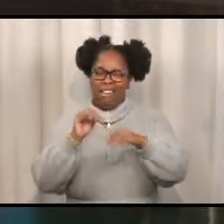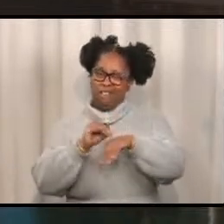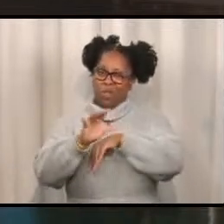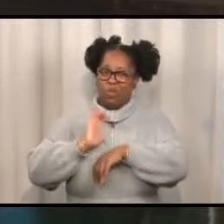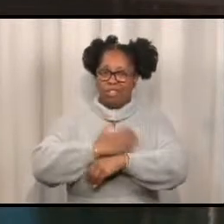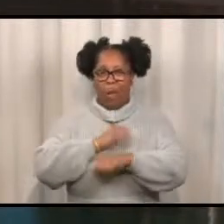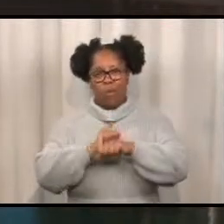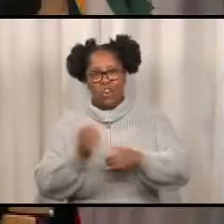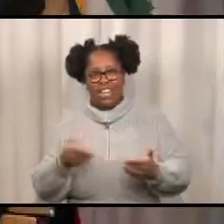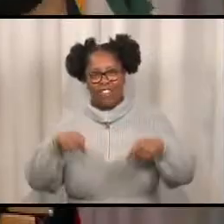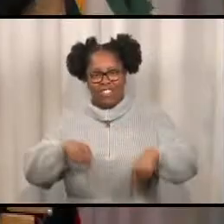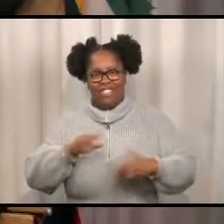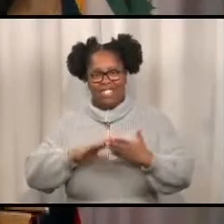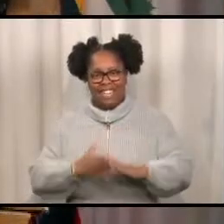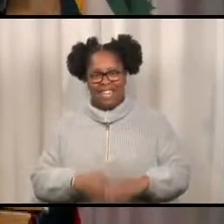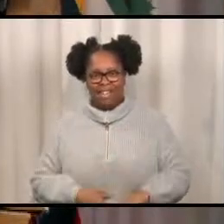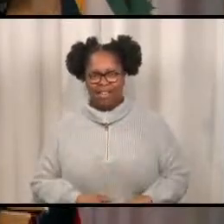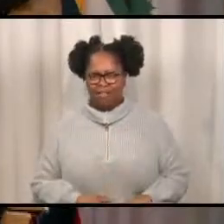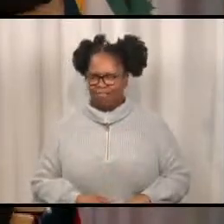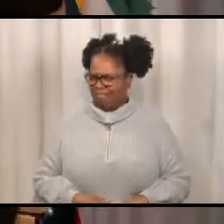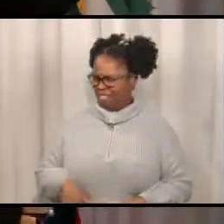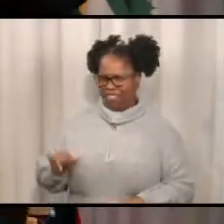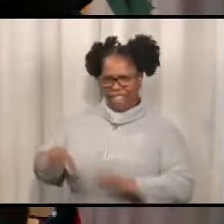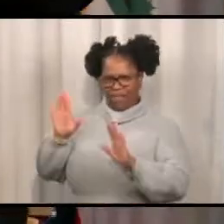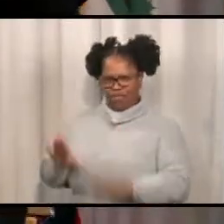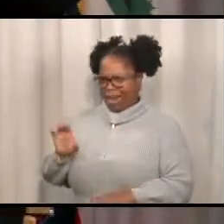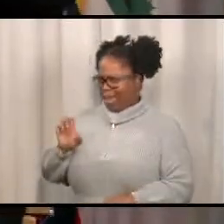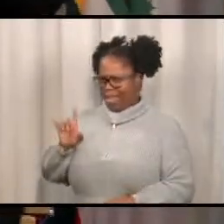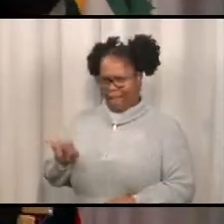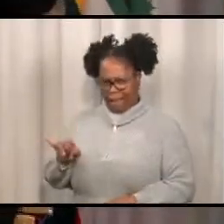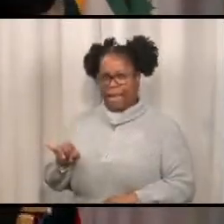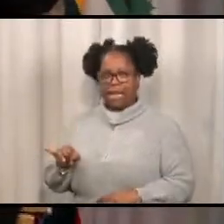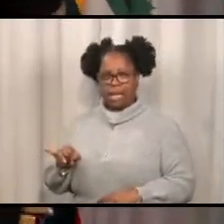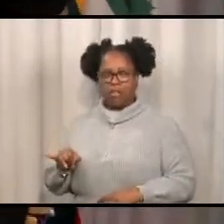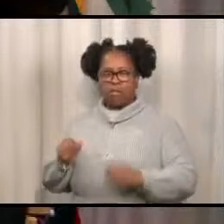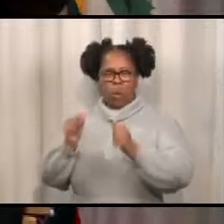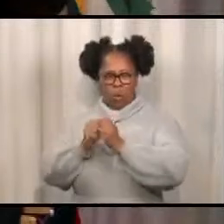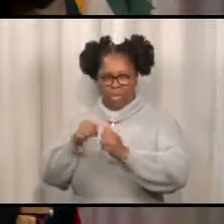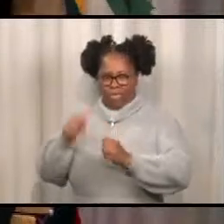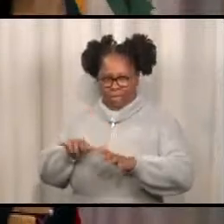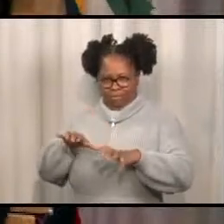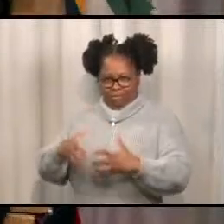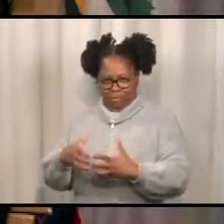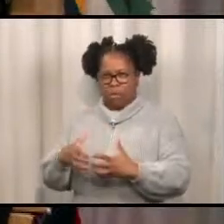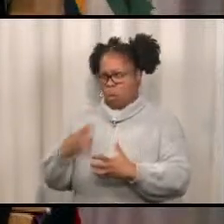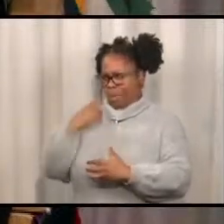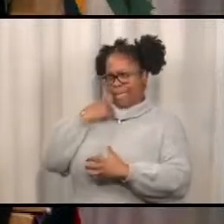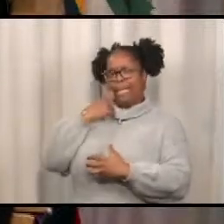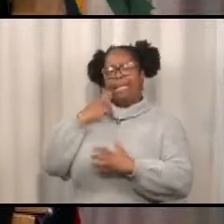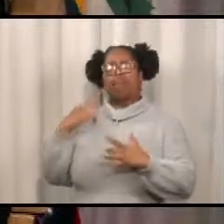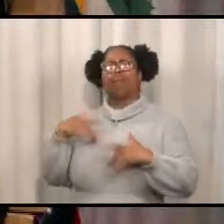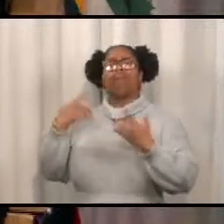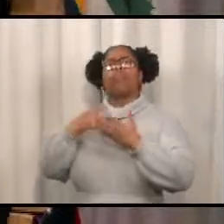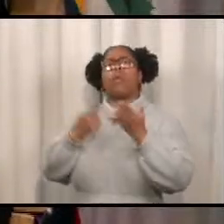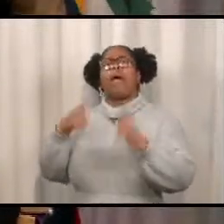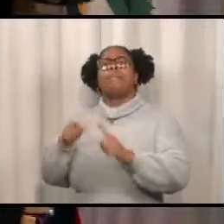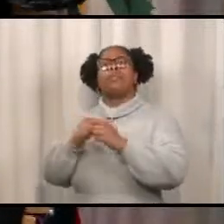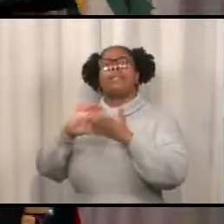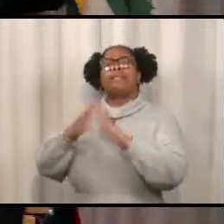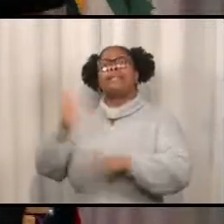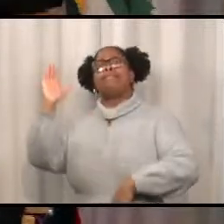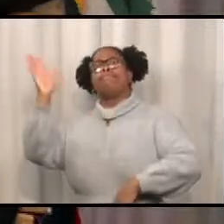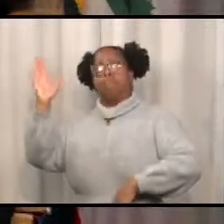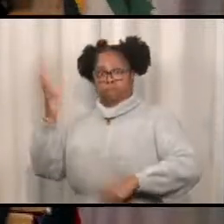do work here in the city. That's great, Eli. So in this initial cohort, at the State of the City, we walked a few of these young people out